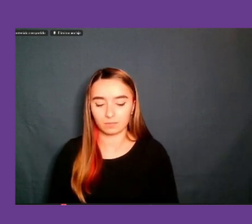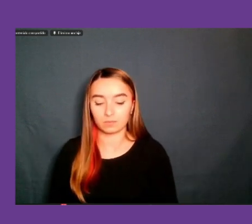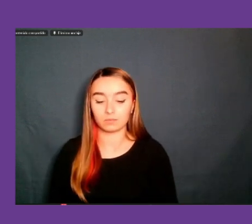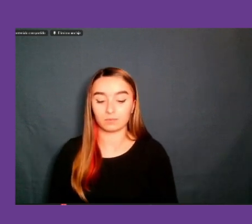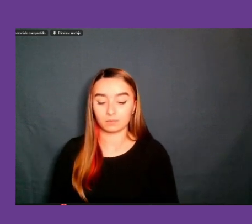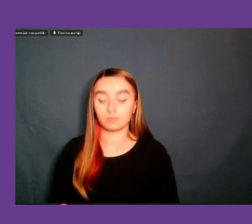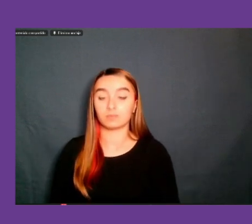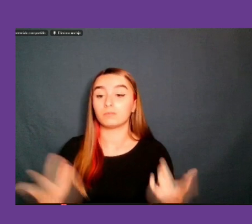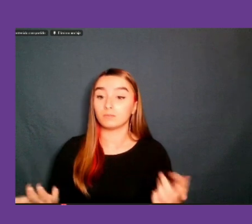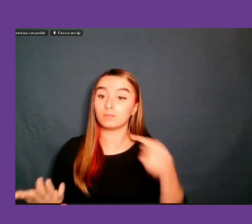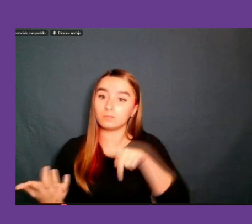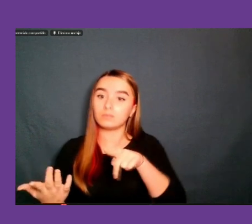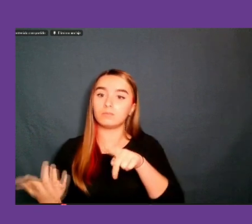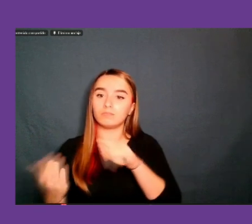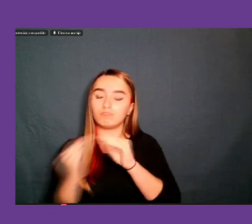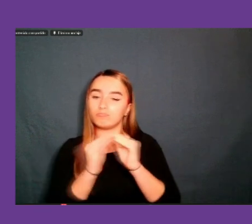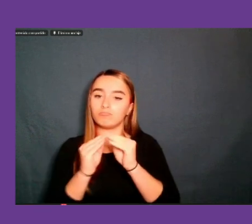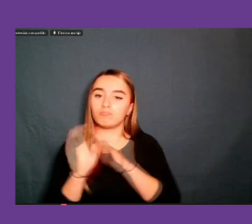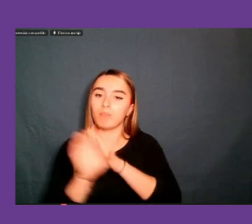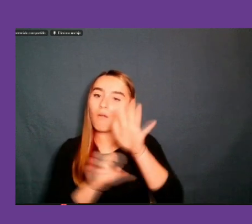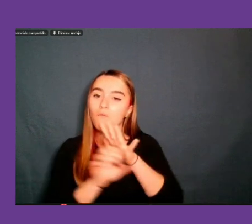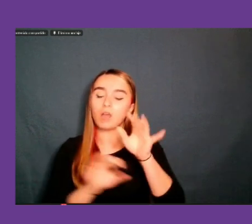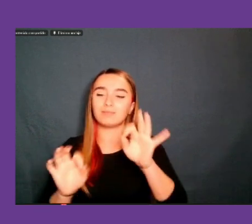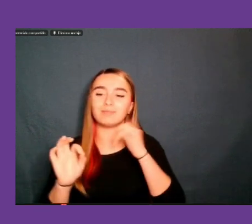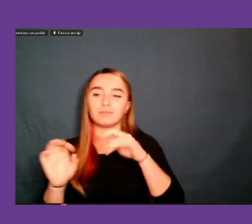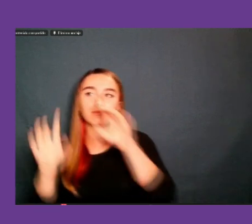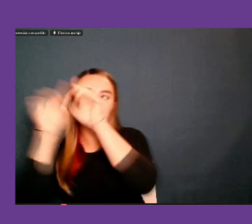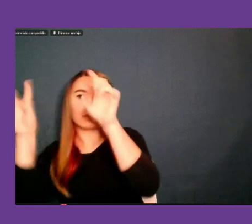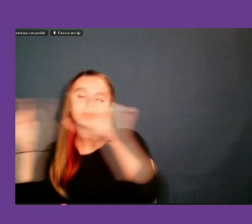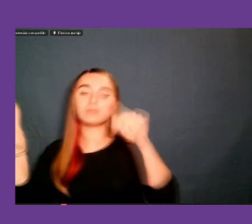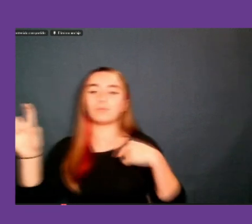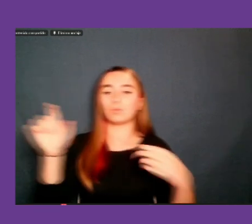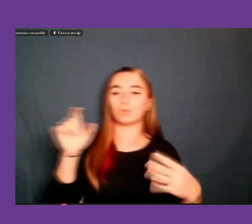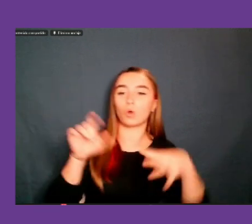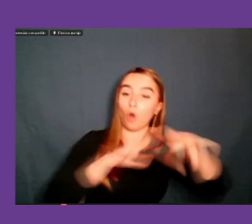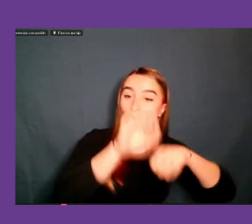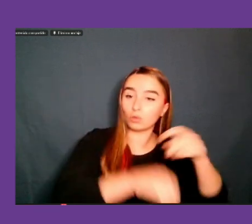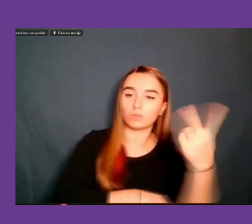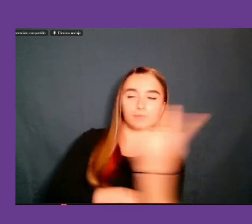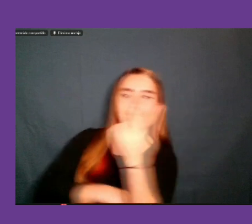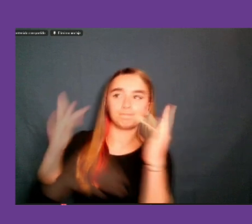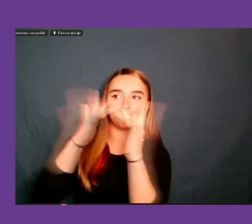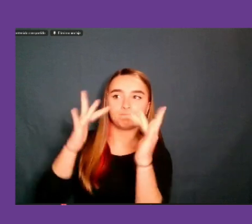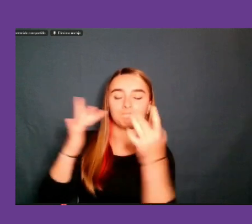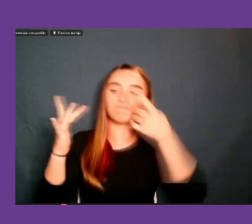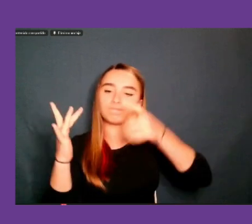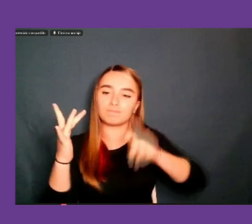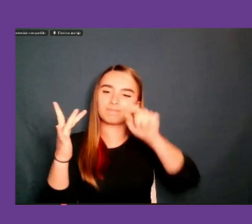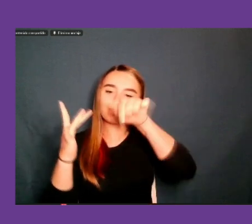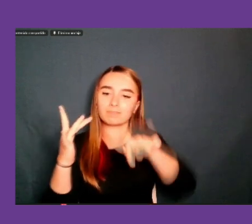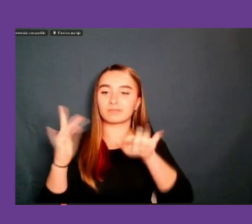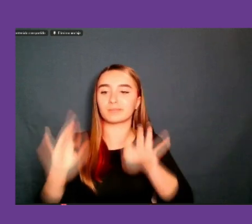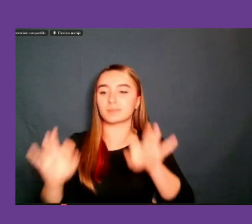representation and influence between industry and consumers organizations, including when it comes, for example, to voting powers